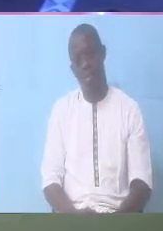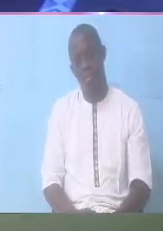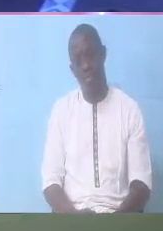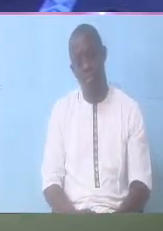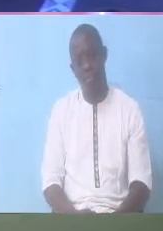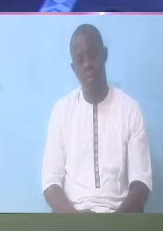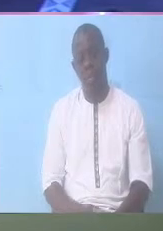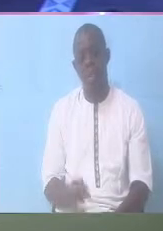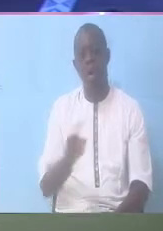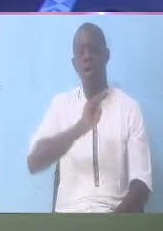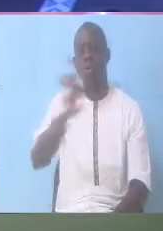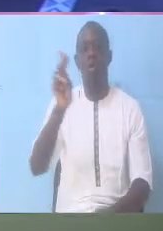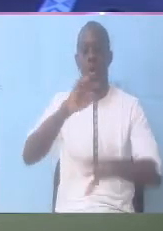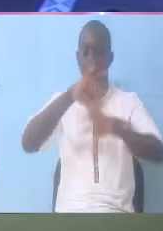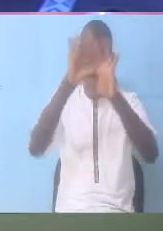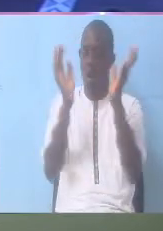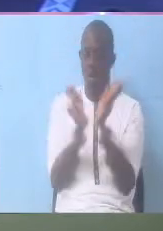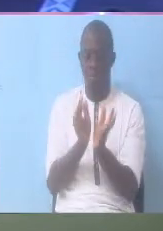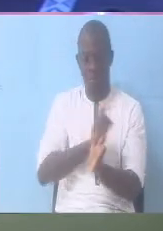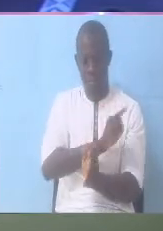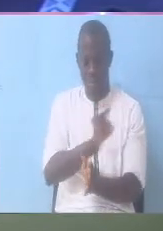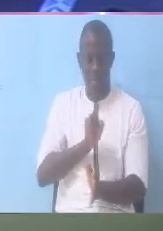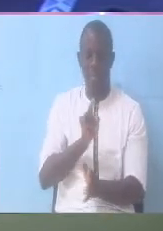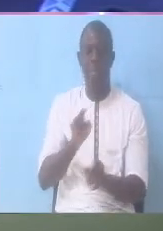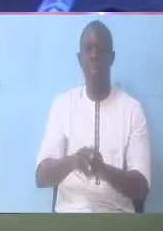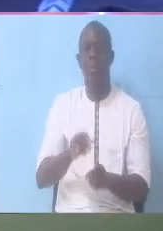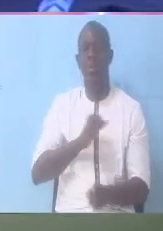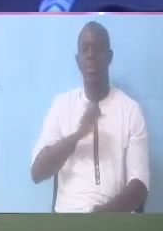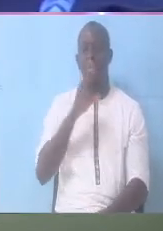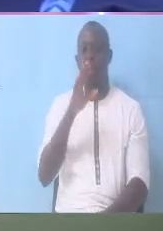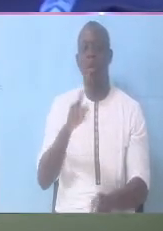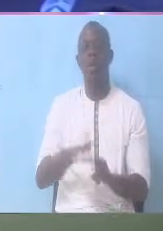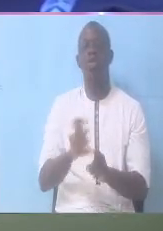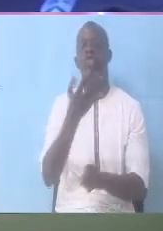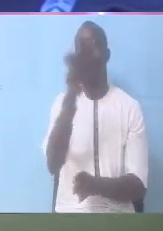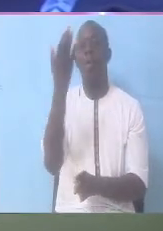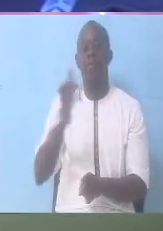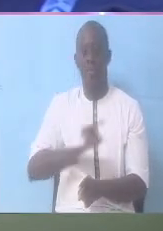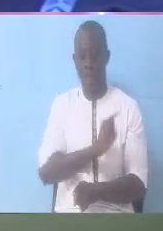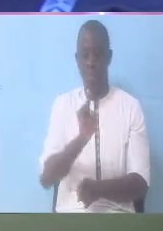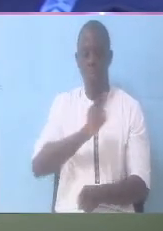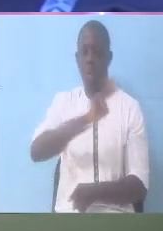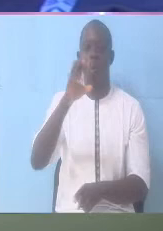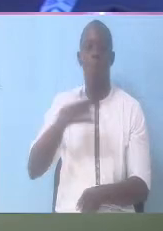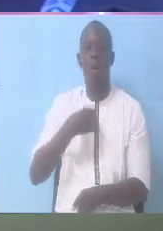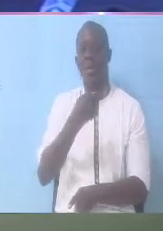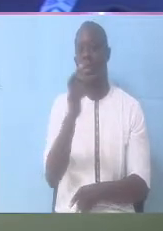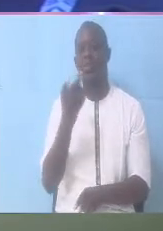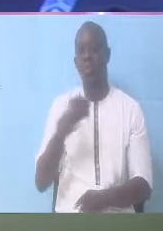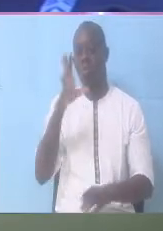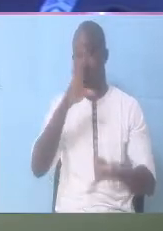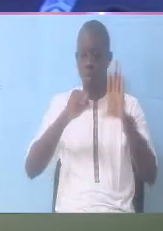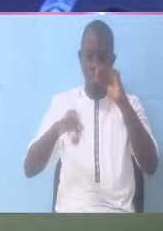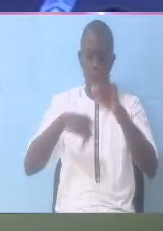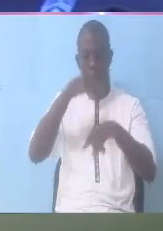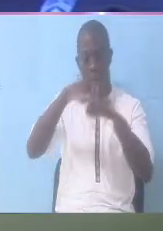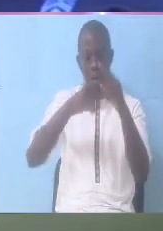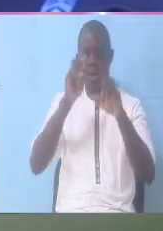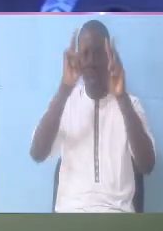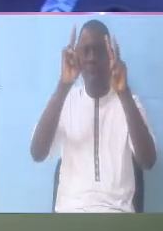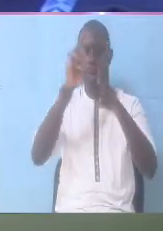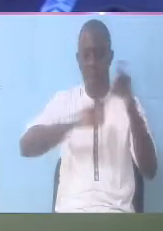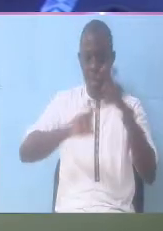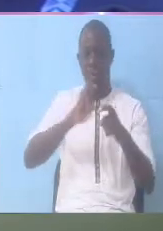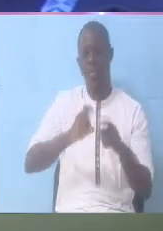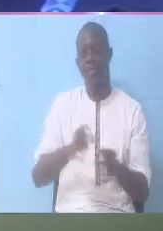Not all of them. He said some of them, he don't want them to talk about him again. Let's say the UN inspectors. He wanted to make sure